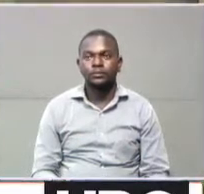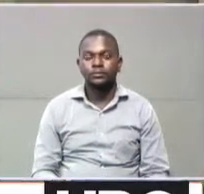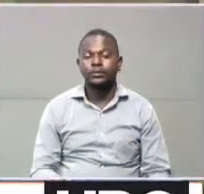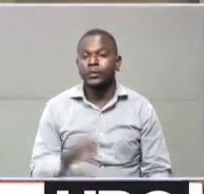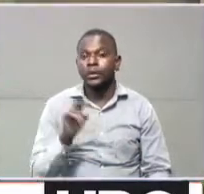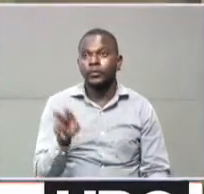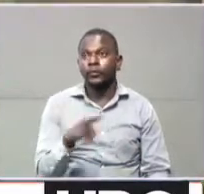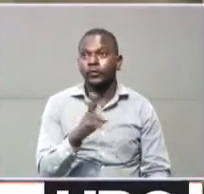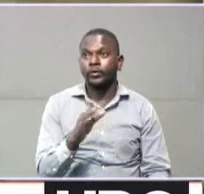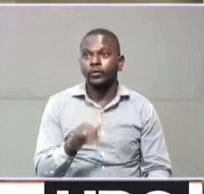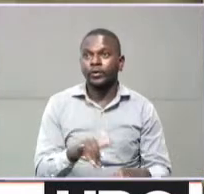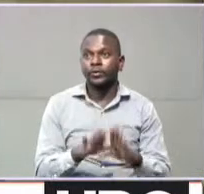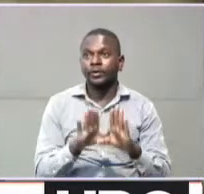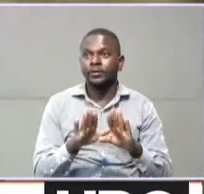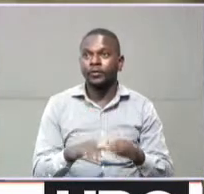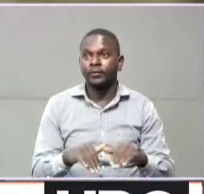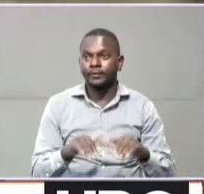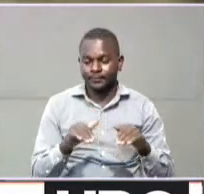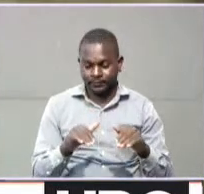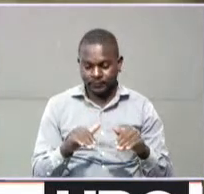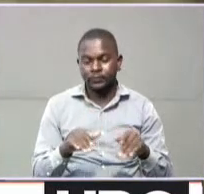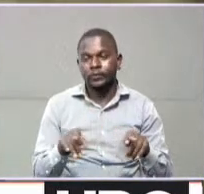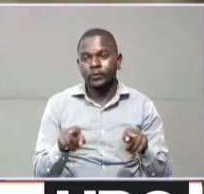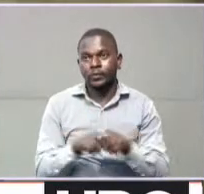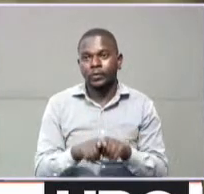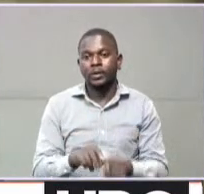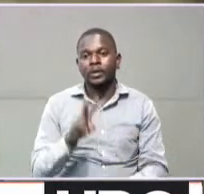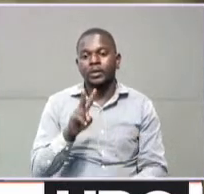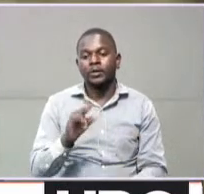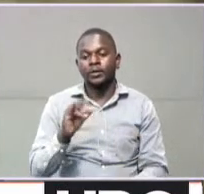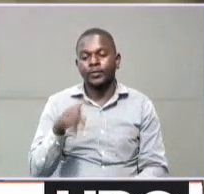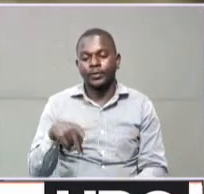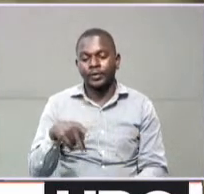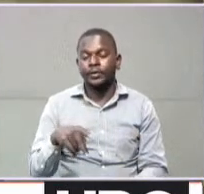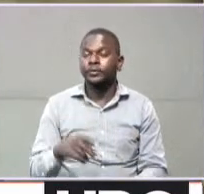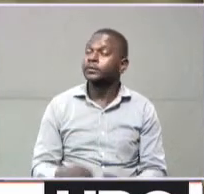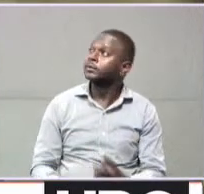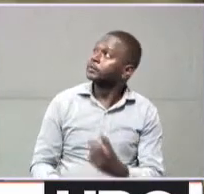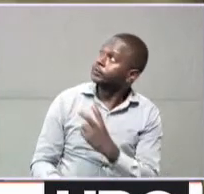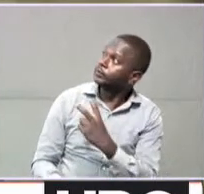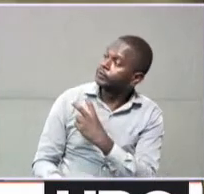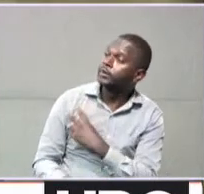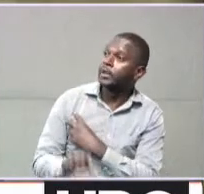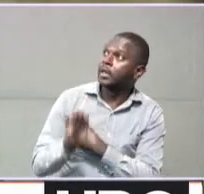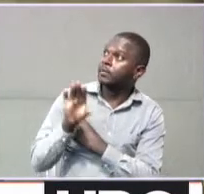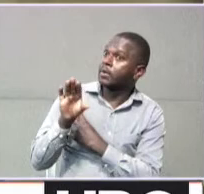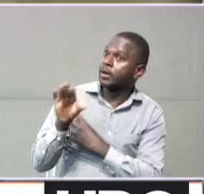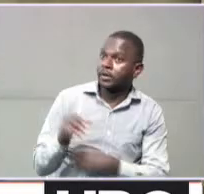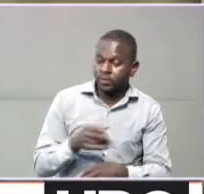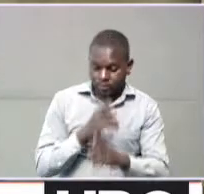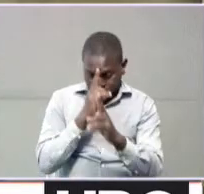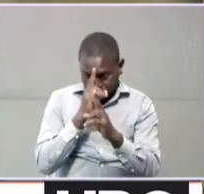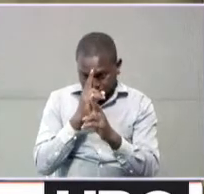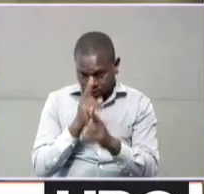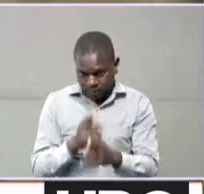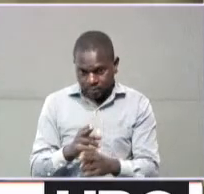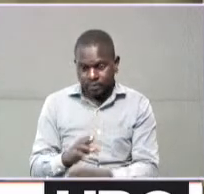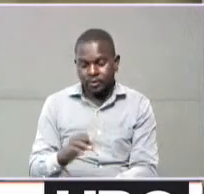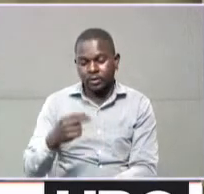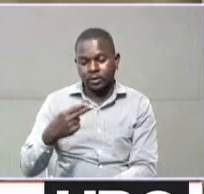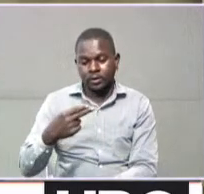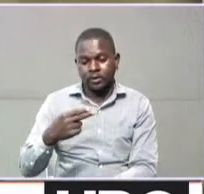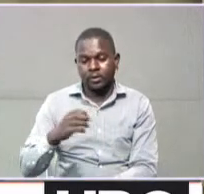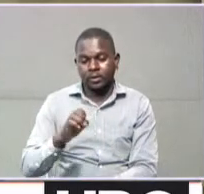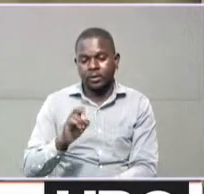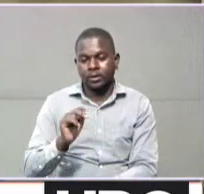colleagues also in the vip gallery this afternoon we have honorable henry